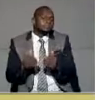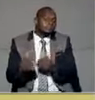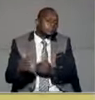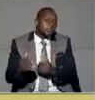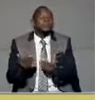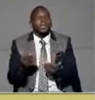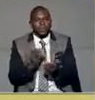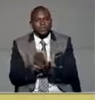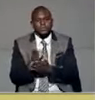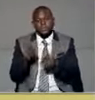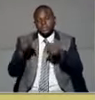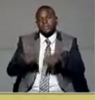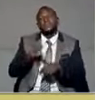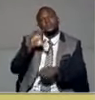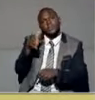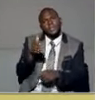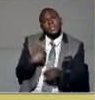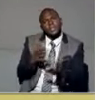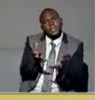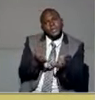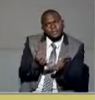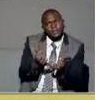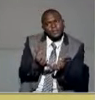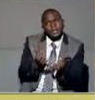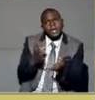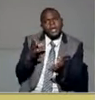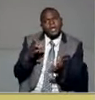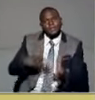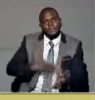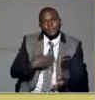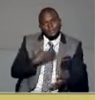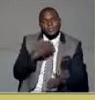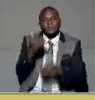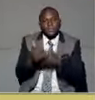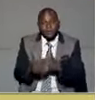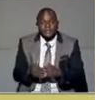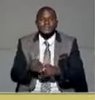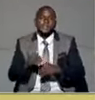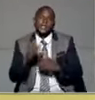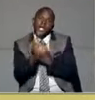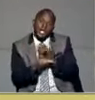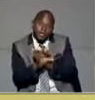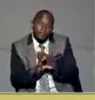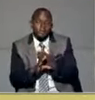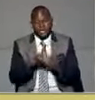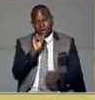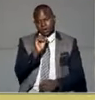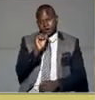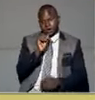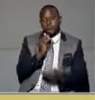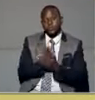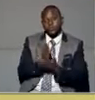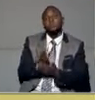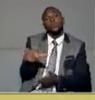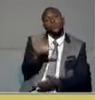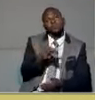was the Archbishop of this region, do we expect some visitors from neighboring countries to yes, be flocking to Gulu? It is well known all